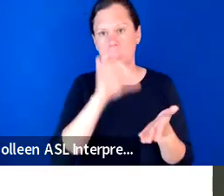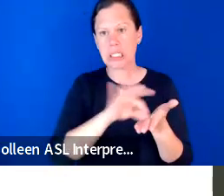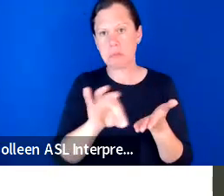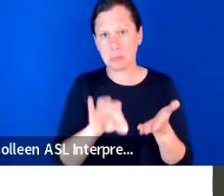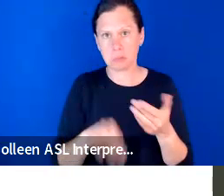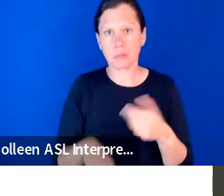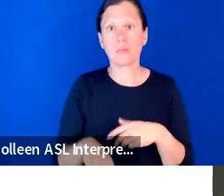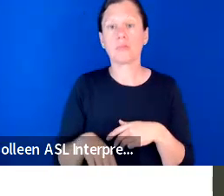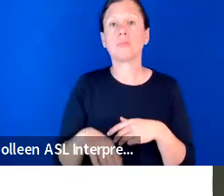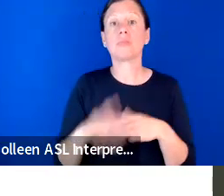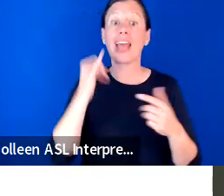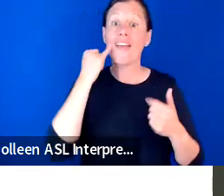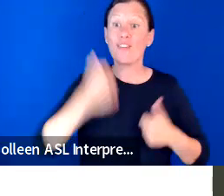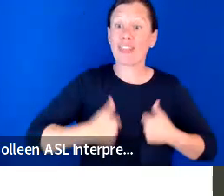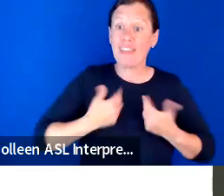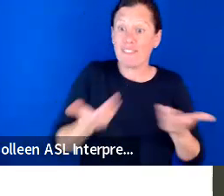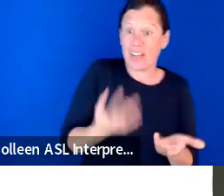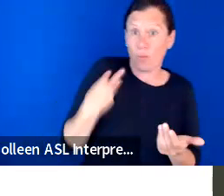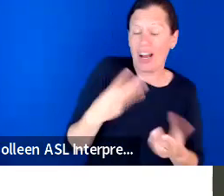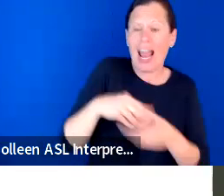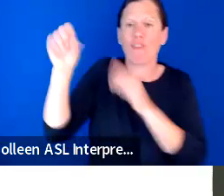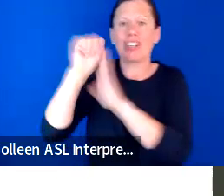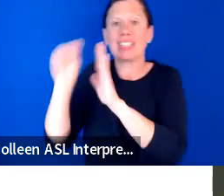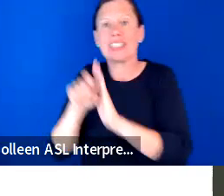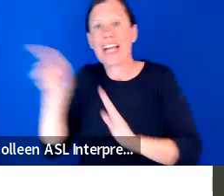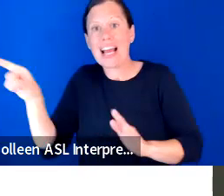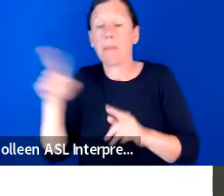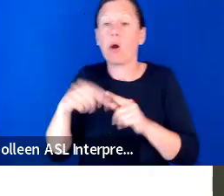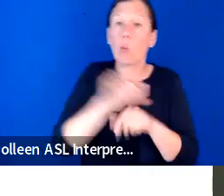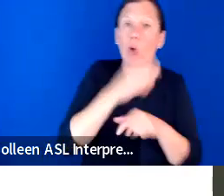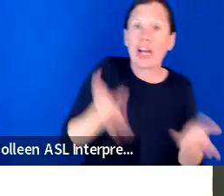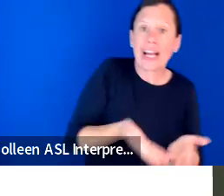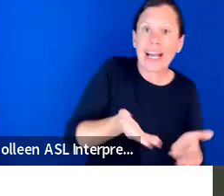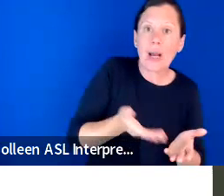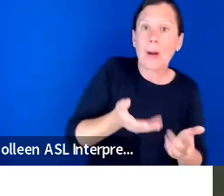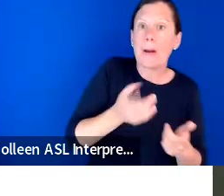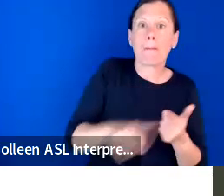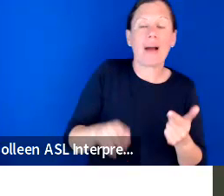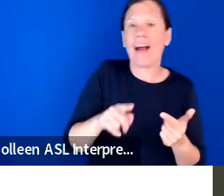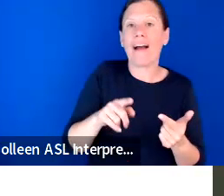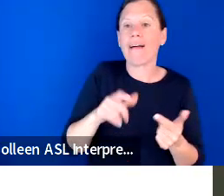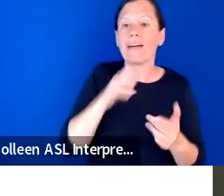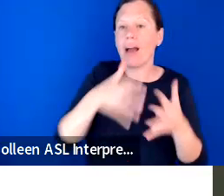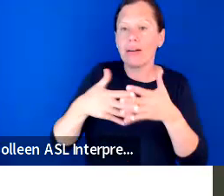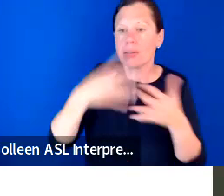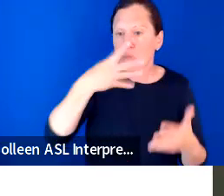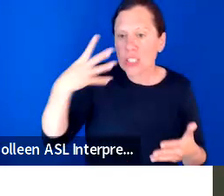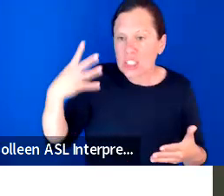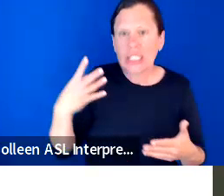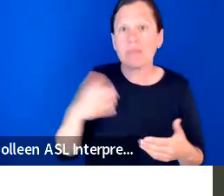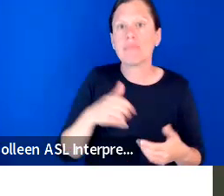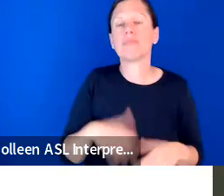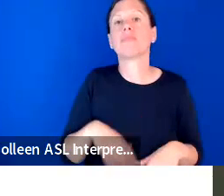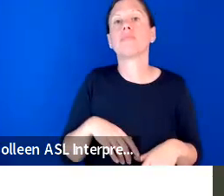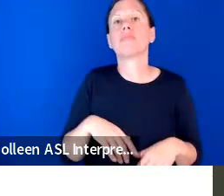state, people who are working here on a non-immigrant visa, spouses and domestic partners of